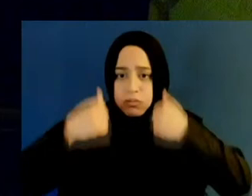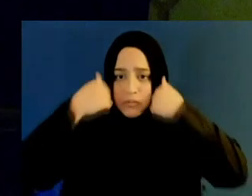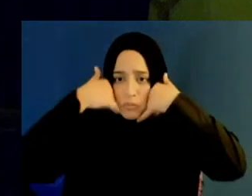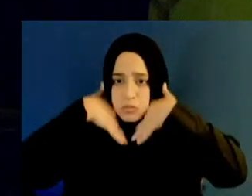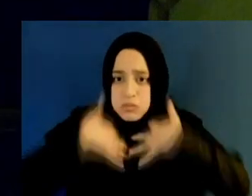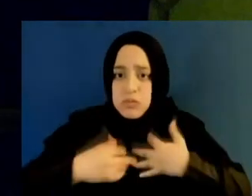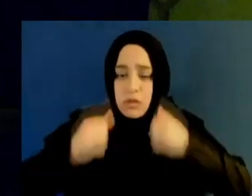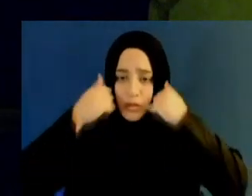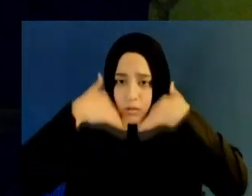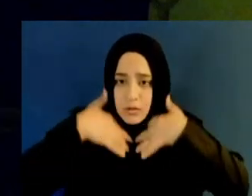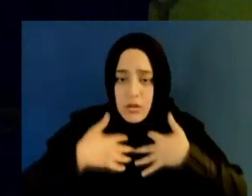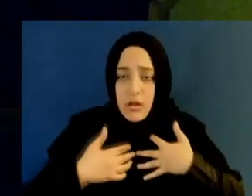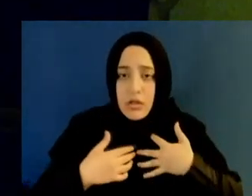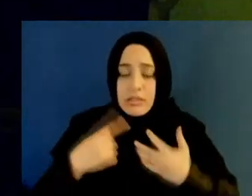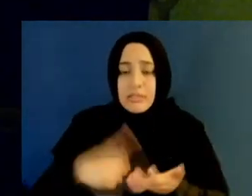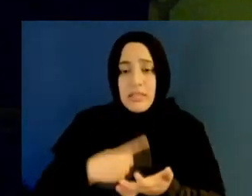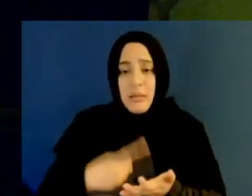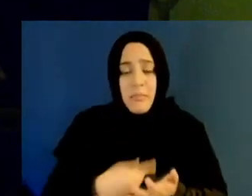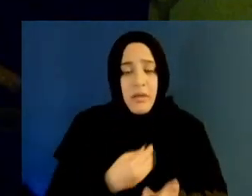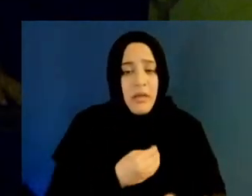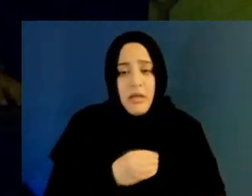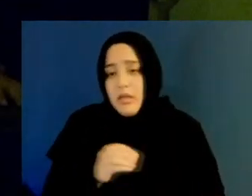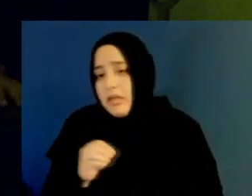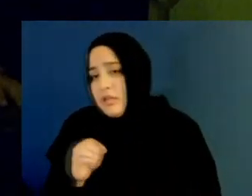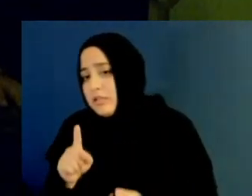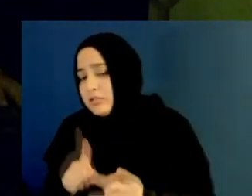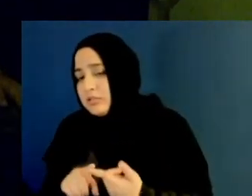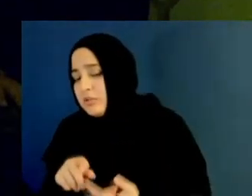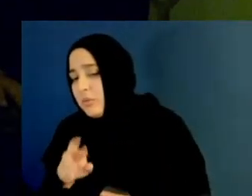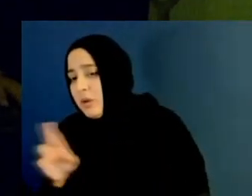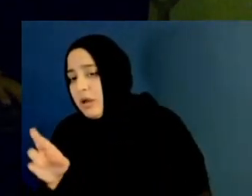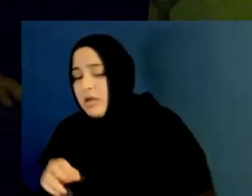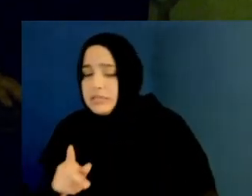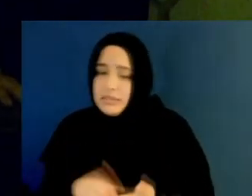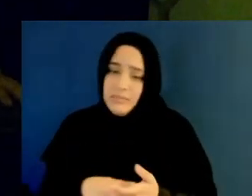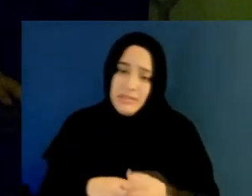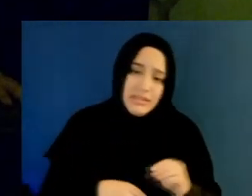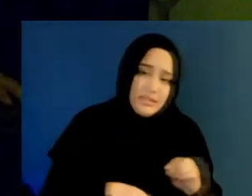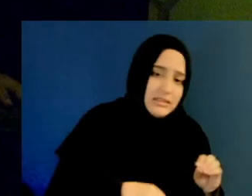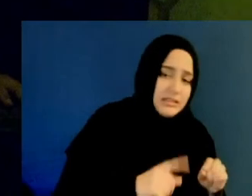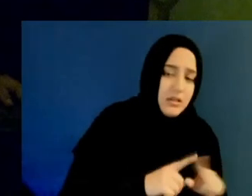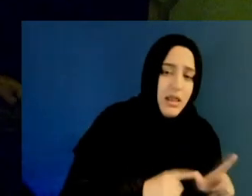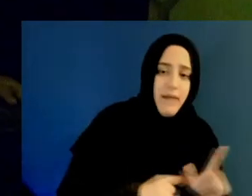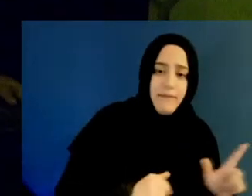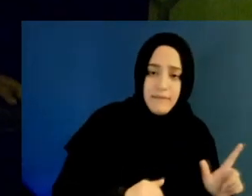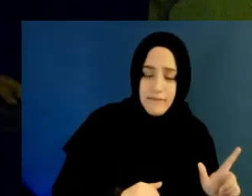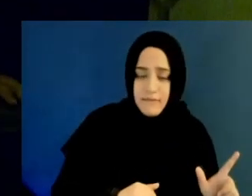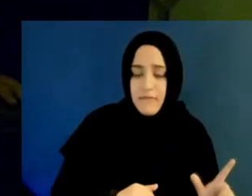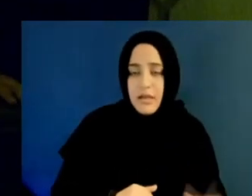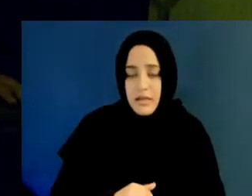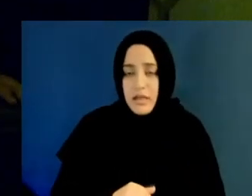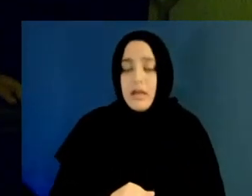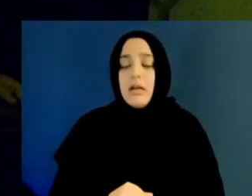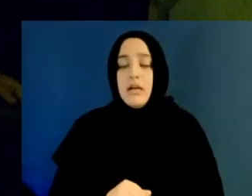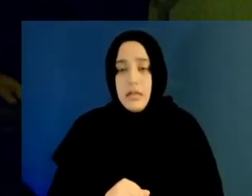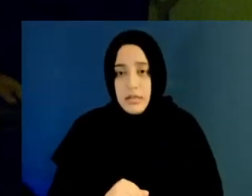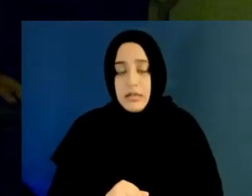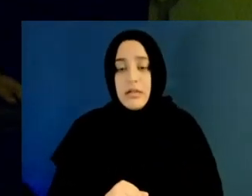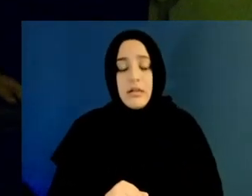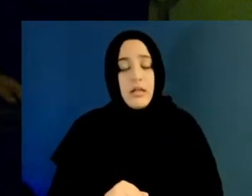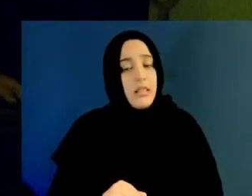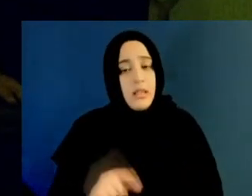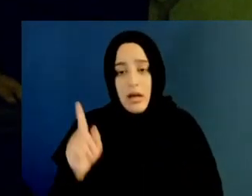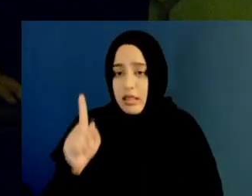the right, sometimes turning towards the left. Allah, Allah. On the 25th of Muharram, when